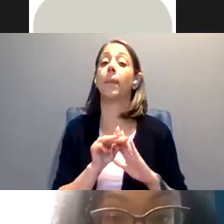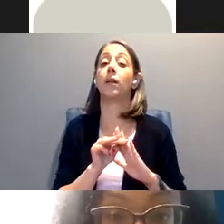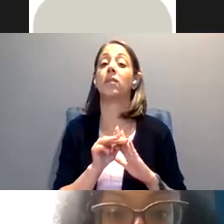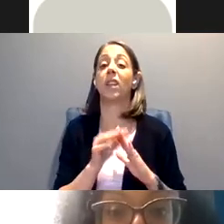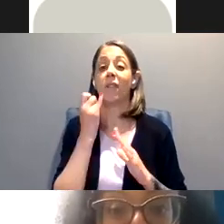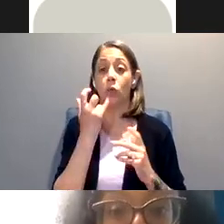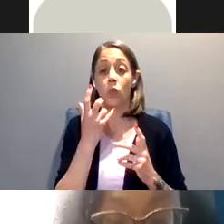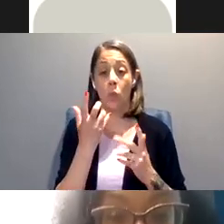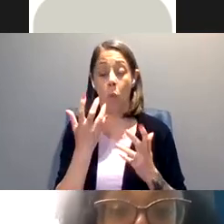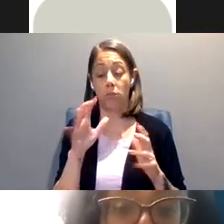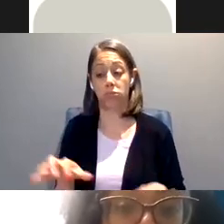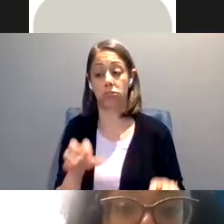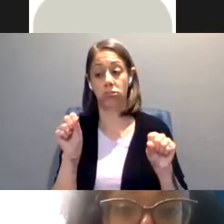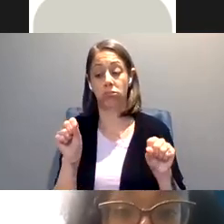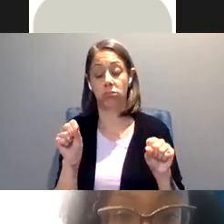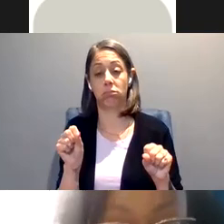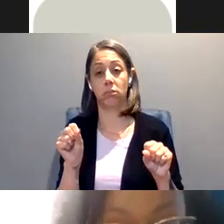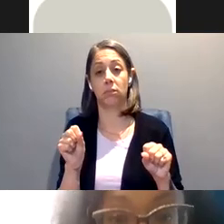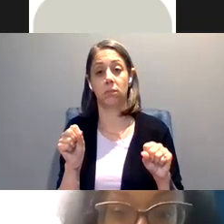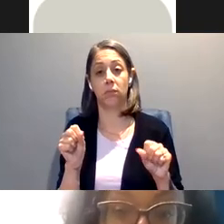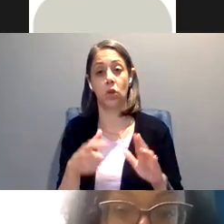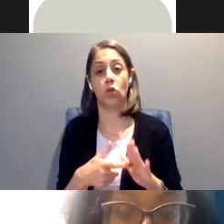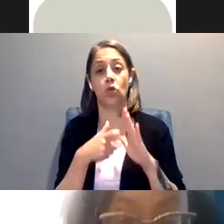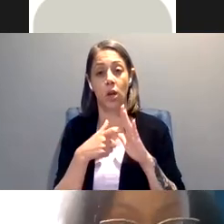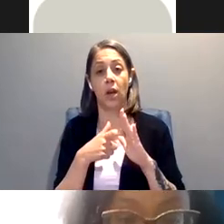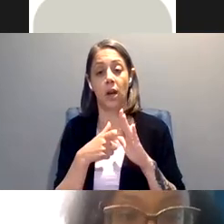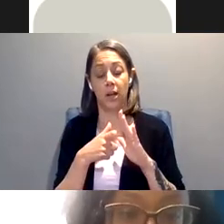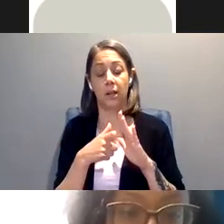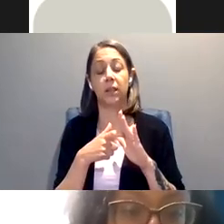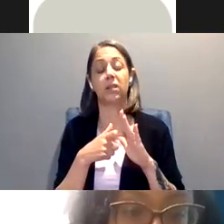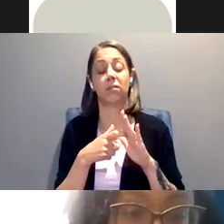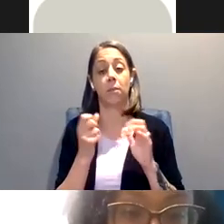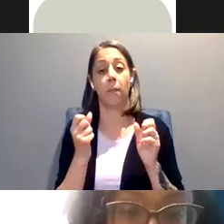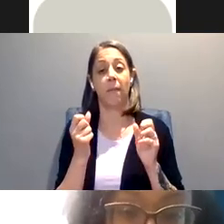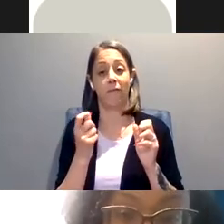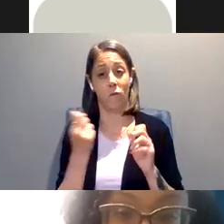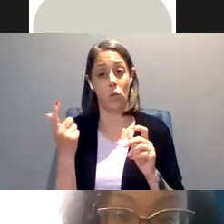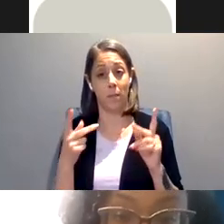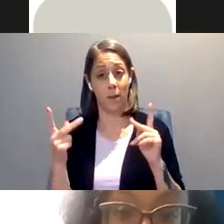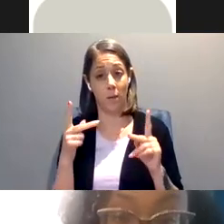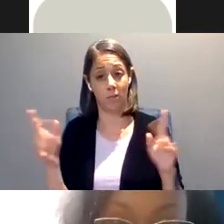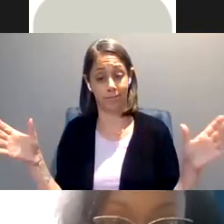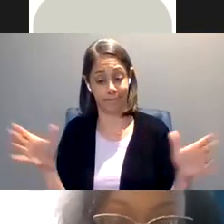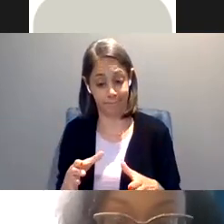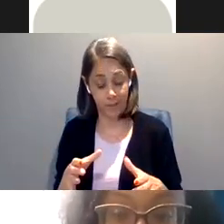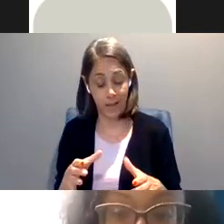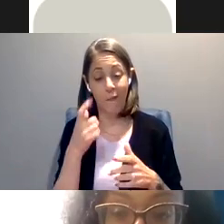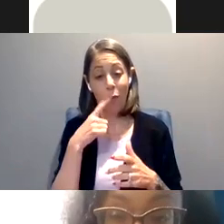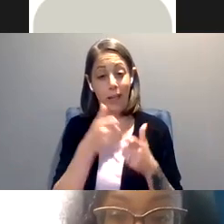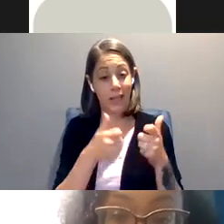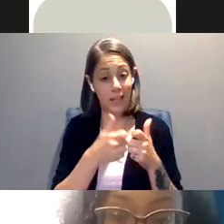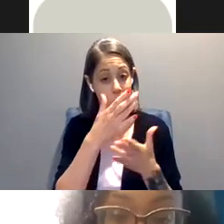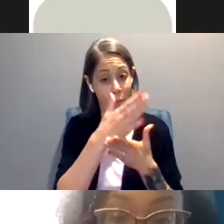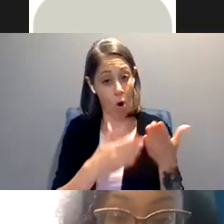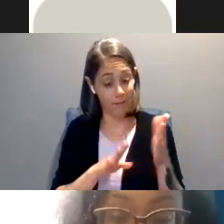it, requires a number of people coming together at each stage of development to